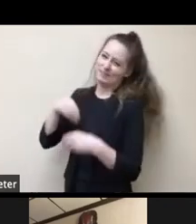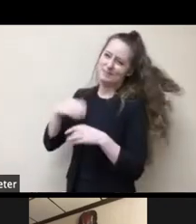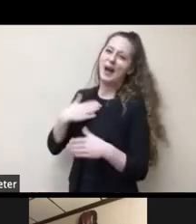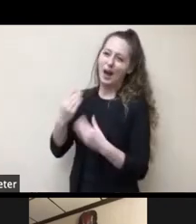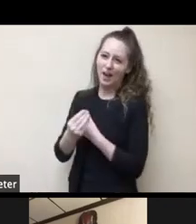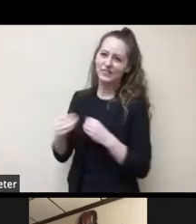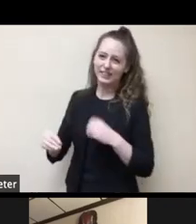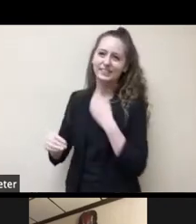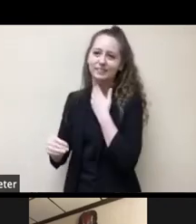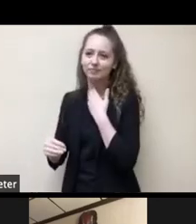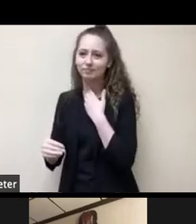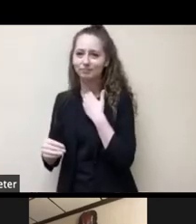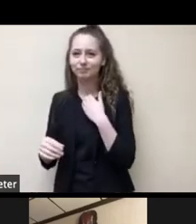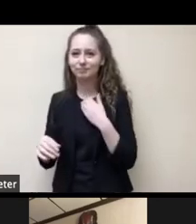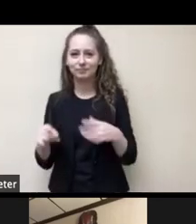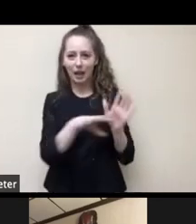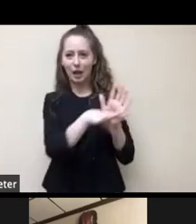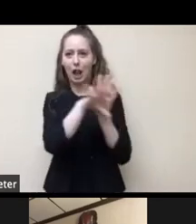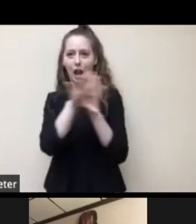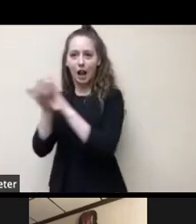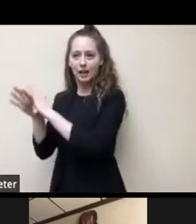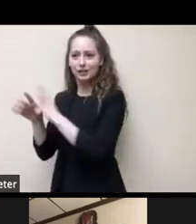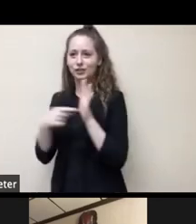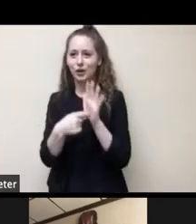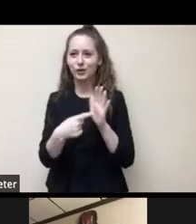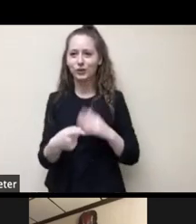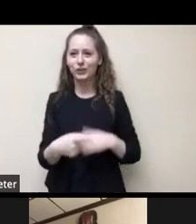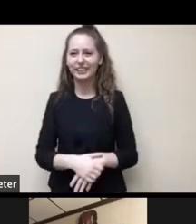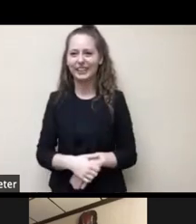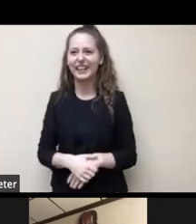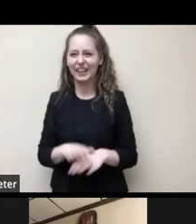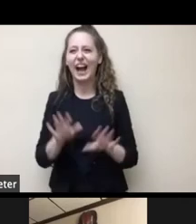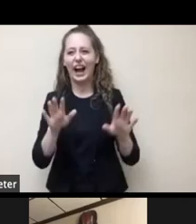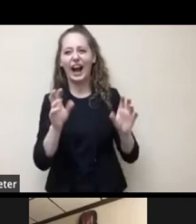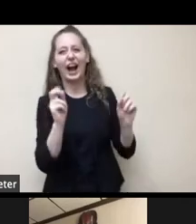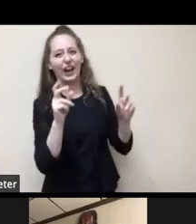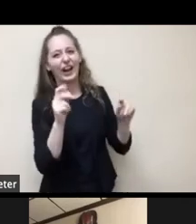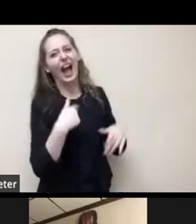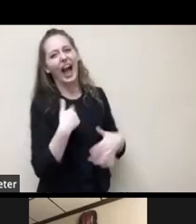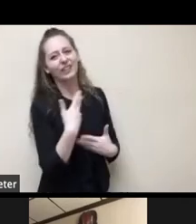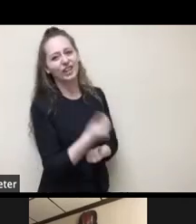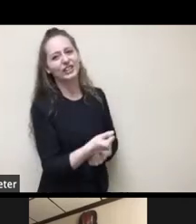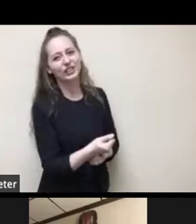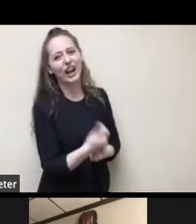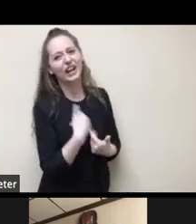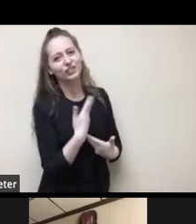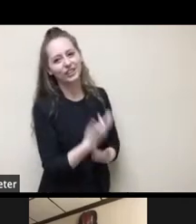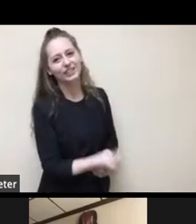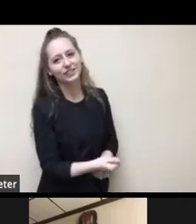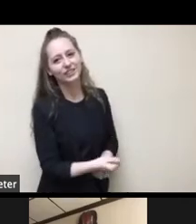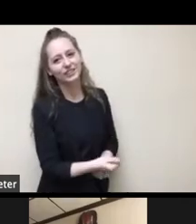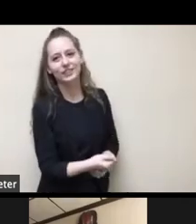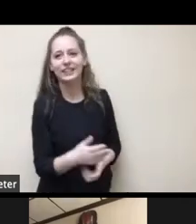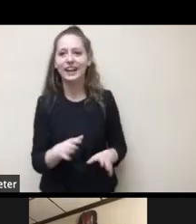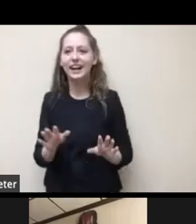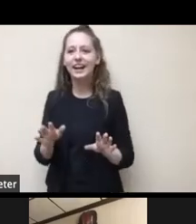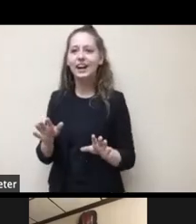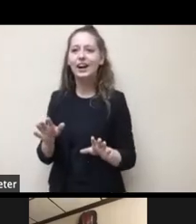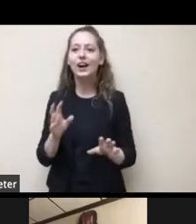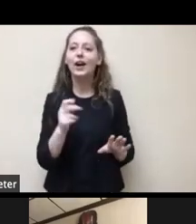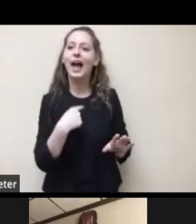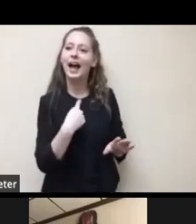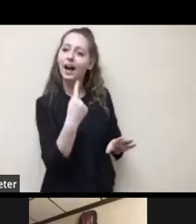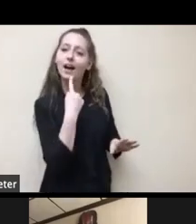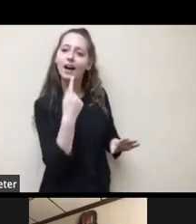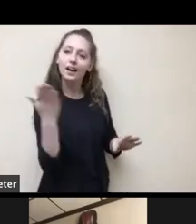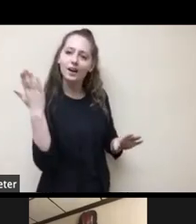pan around and show you. All right, all right. I trust you. I trust you. Okay, Mark, I mentioned earlier, and I'm going to